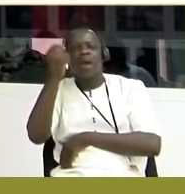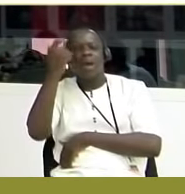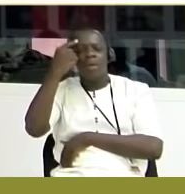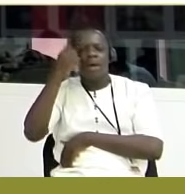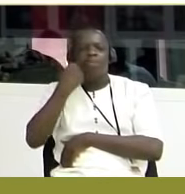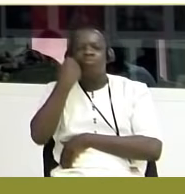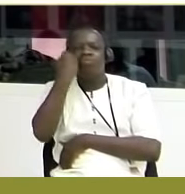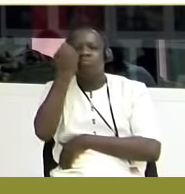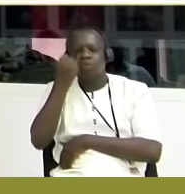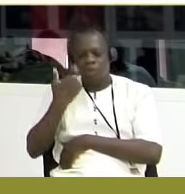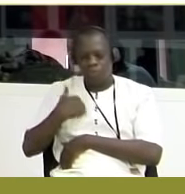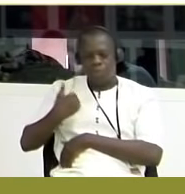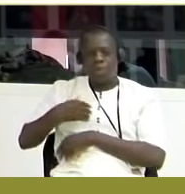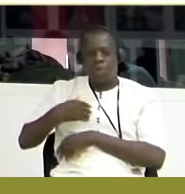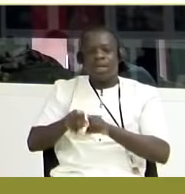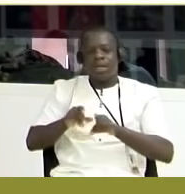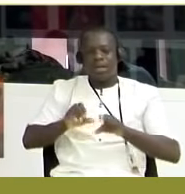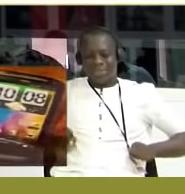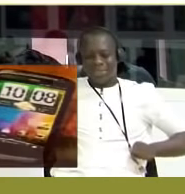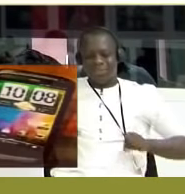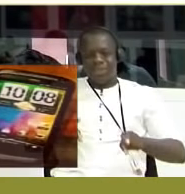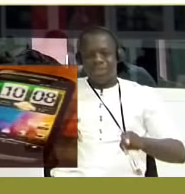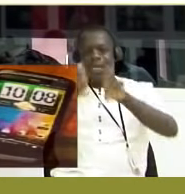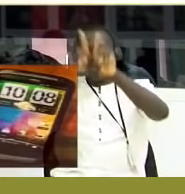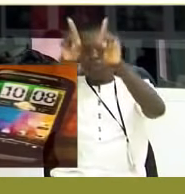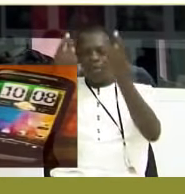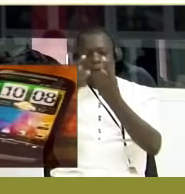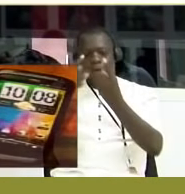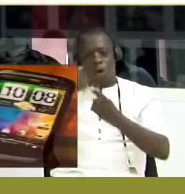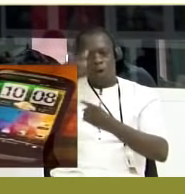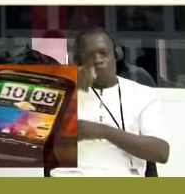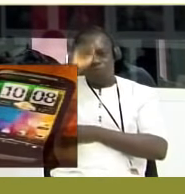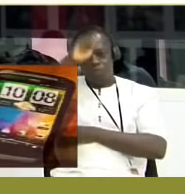a specialized unit of the police